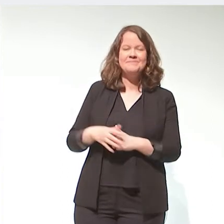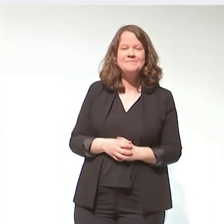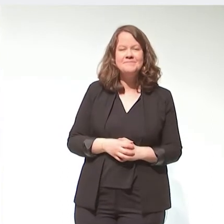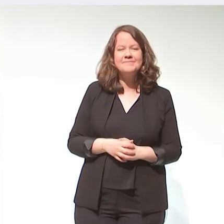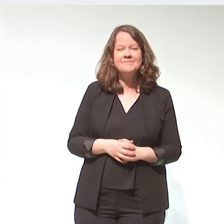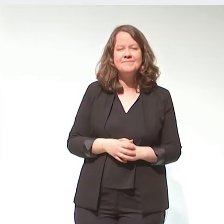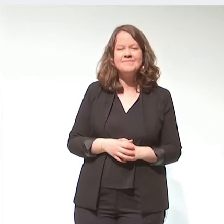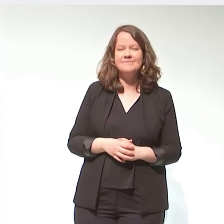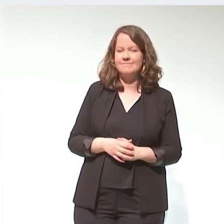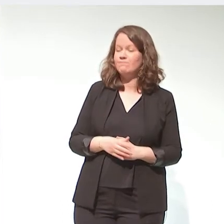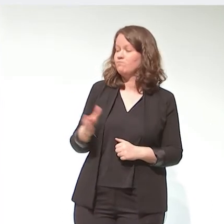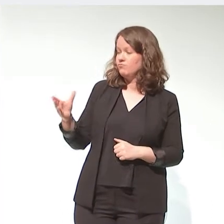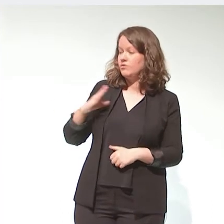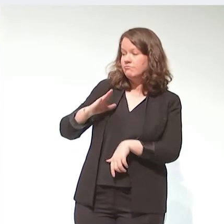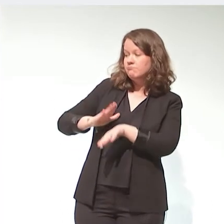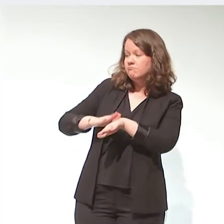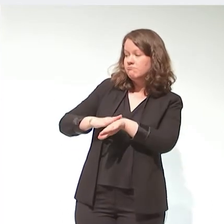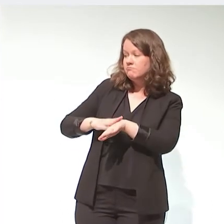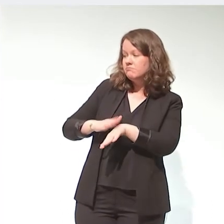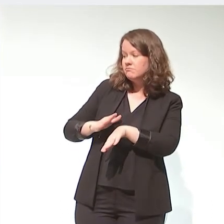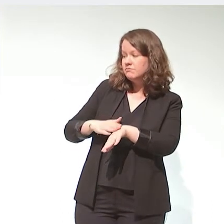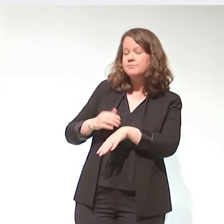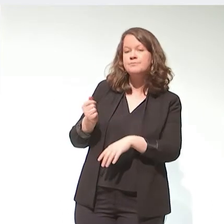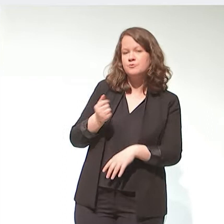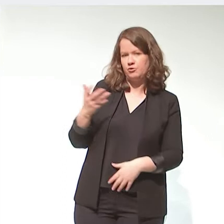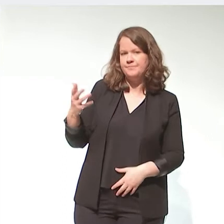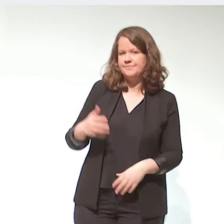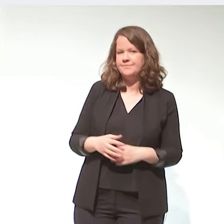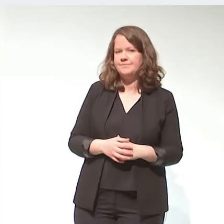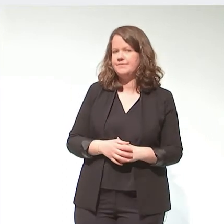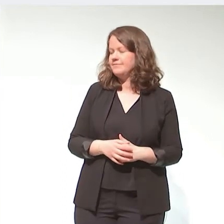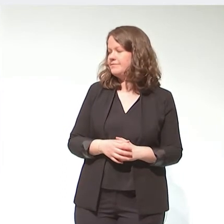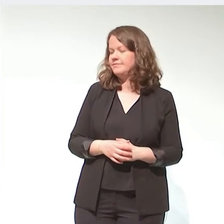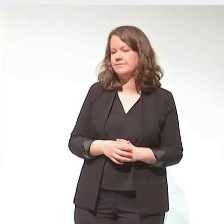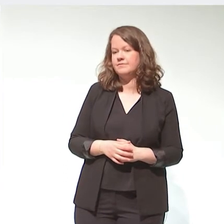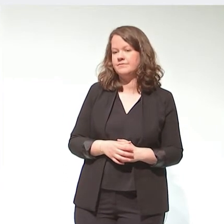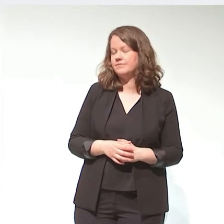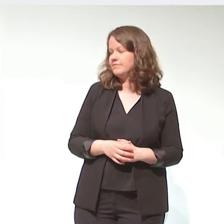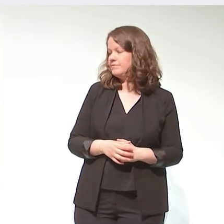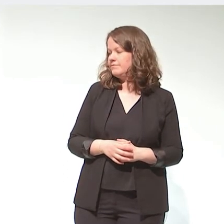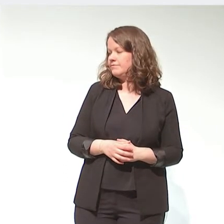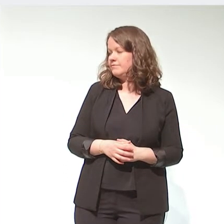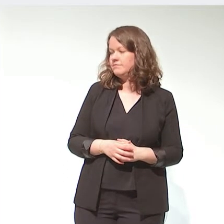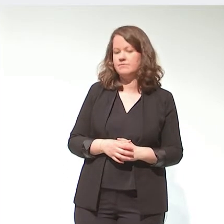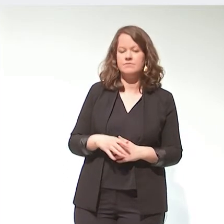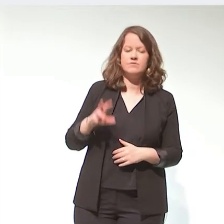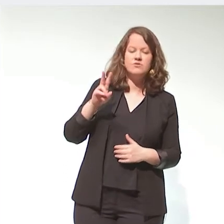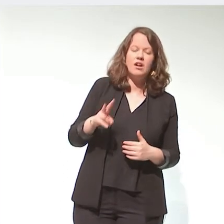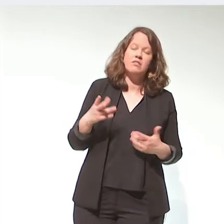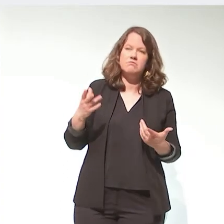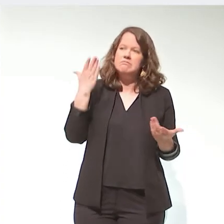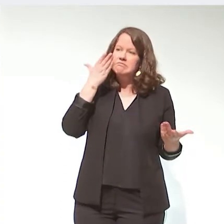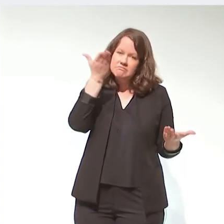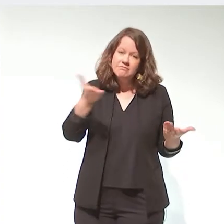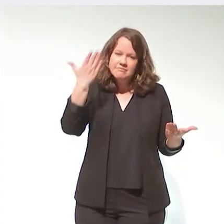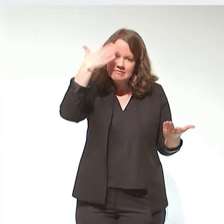that we'd like to make to the European level. And I guess that the most obvious one is to put the learner at the